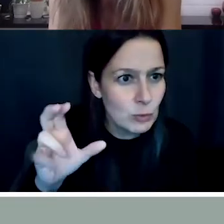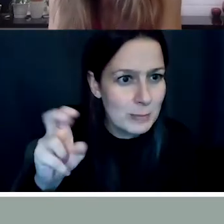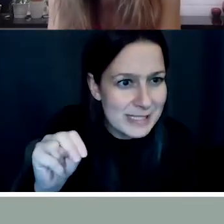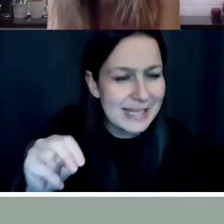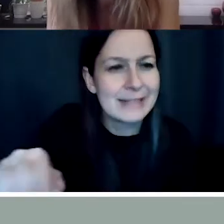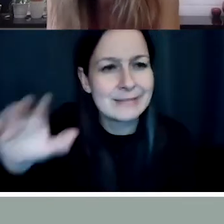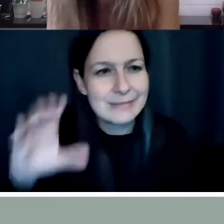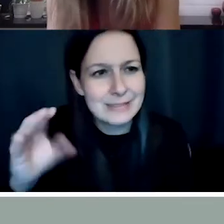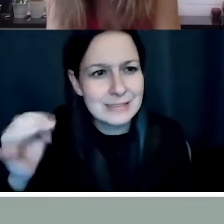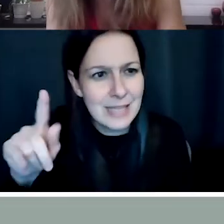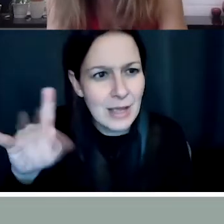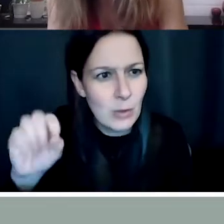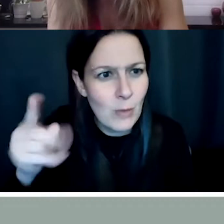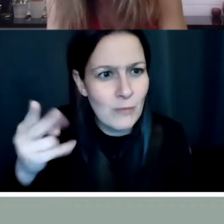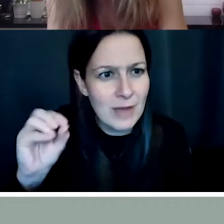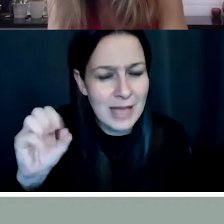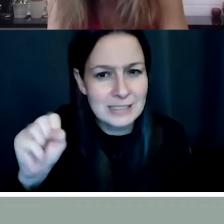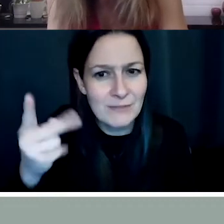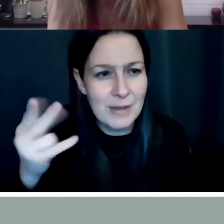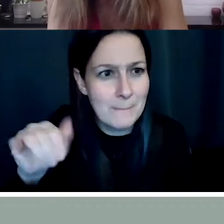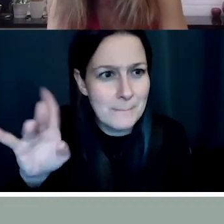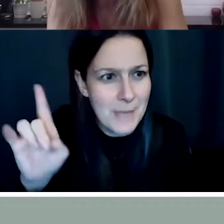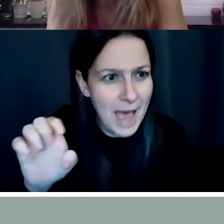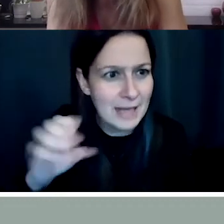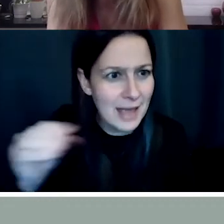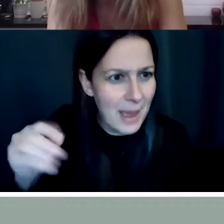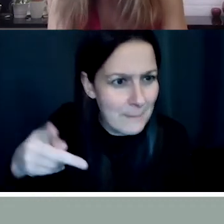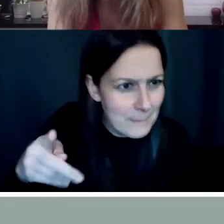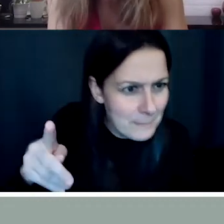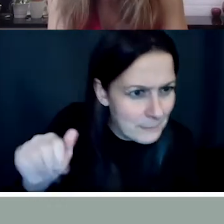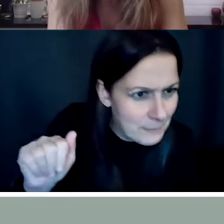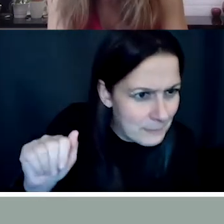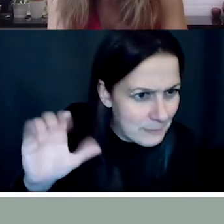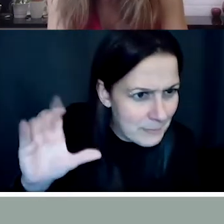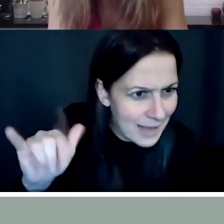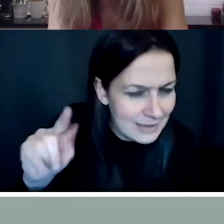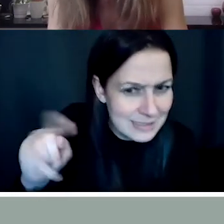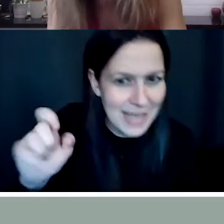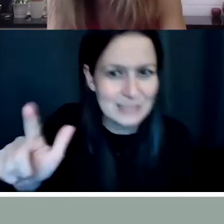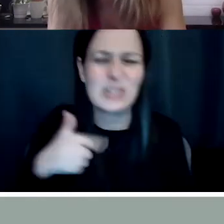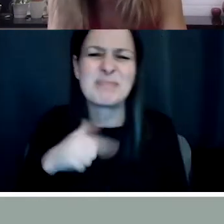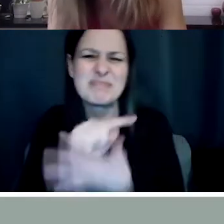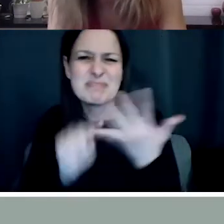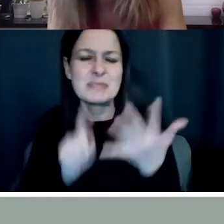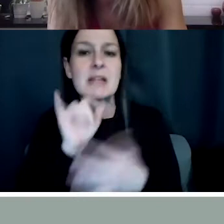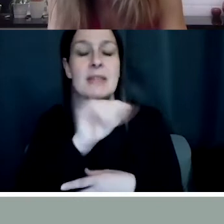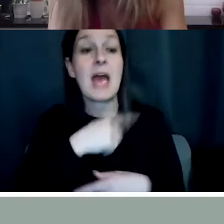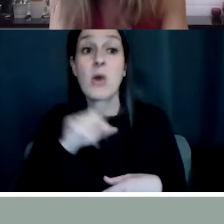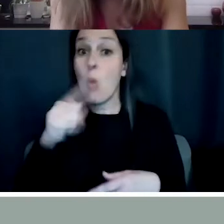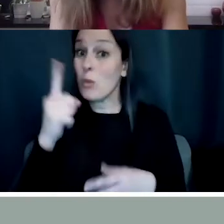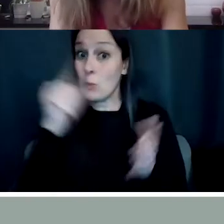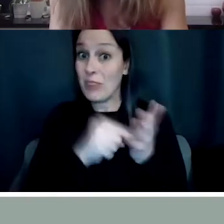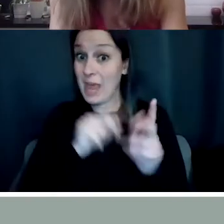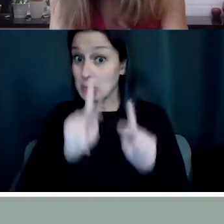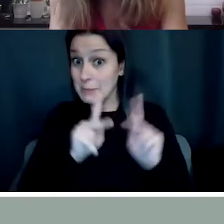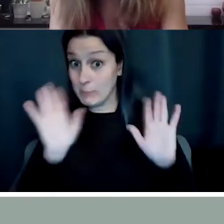the study was looking at women, what supplements were they using and what were some outcomes? And again, this is only 1,000 people.